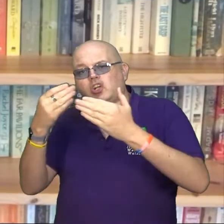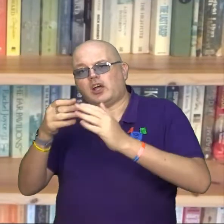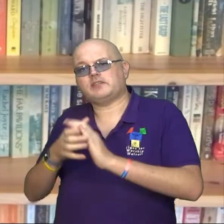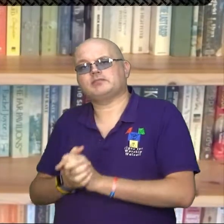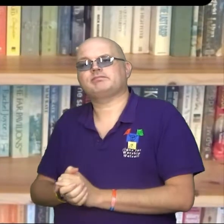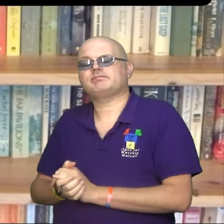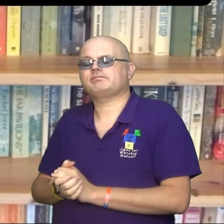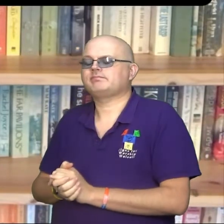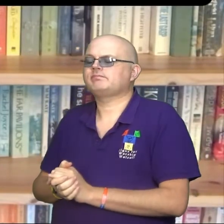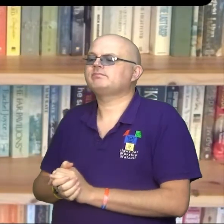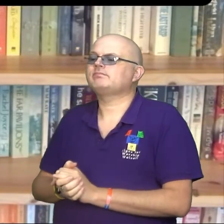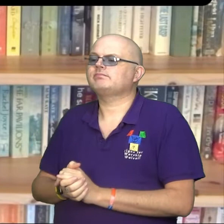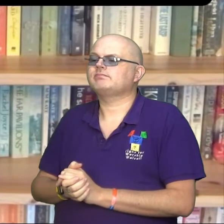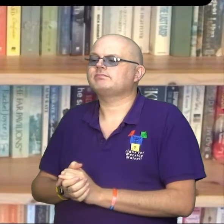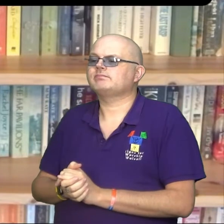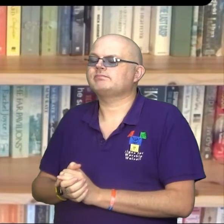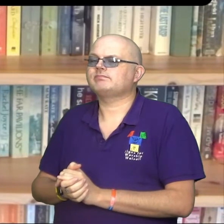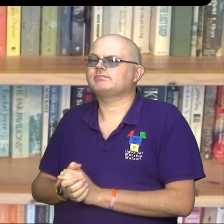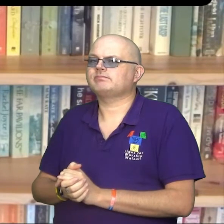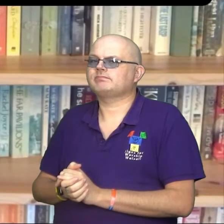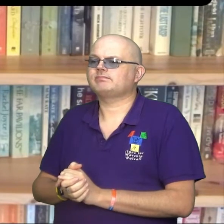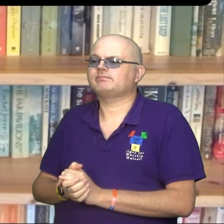in darker type.